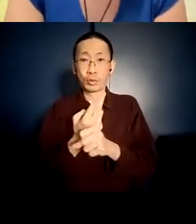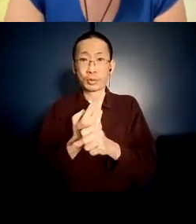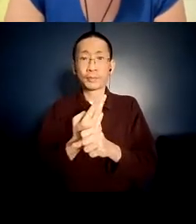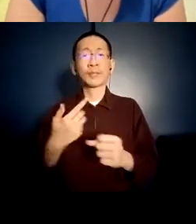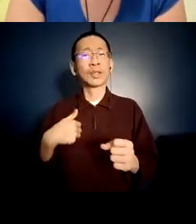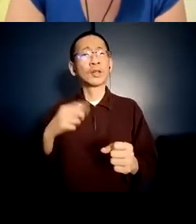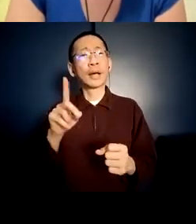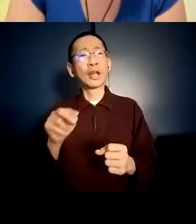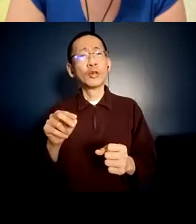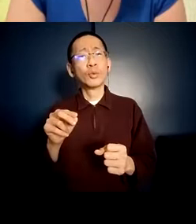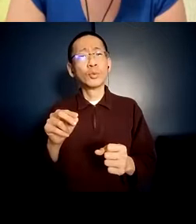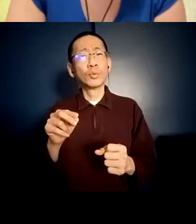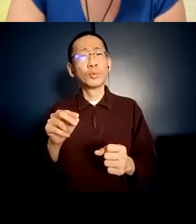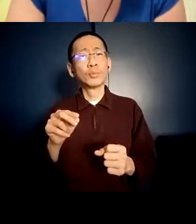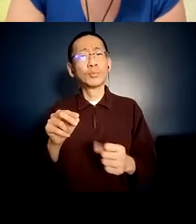do